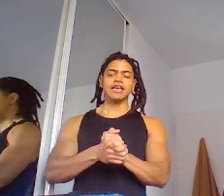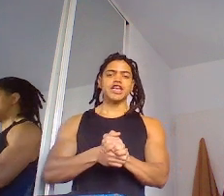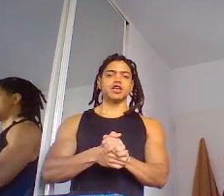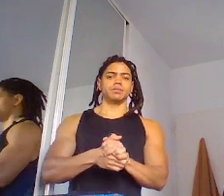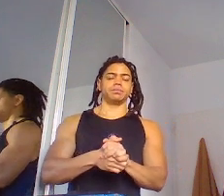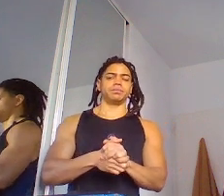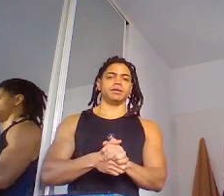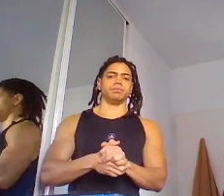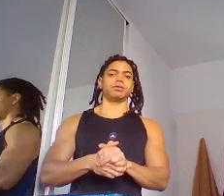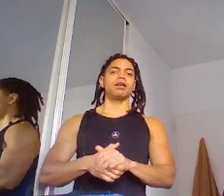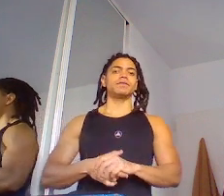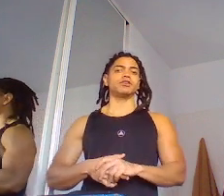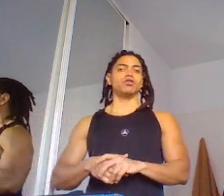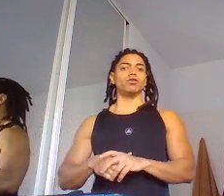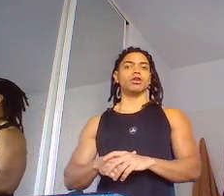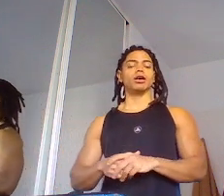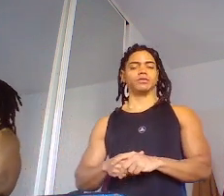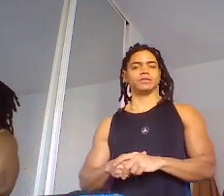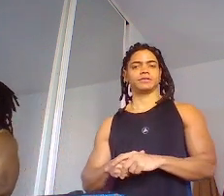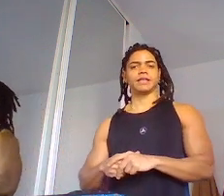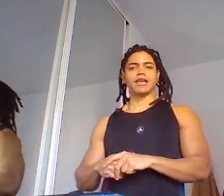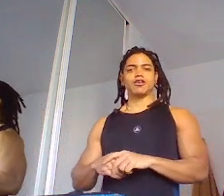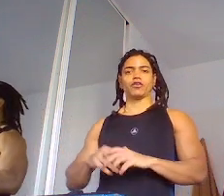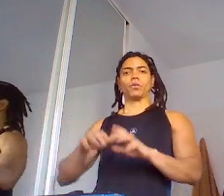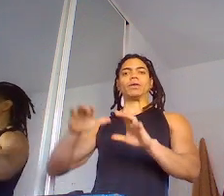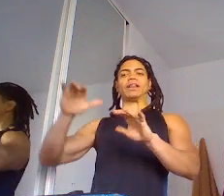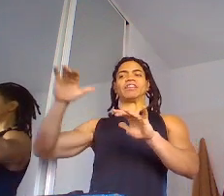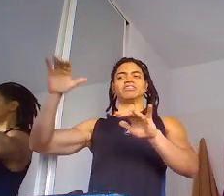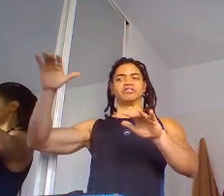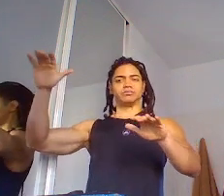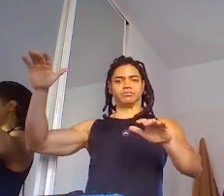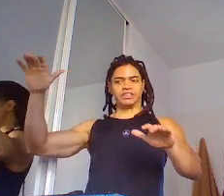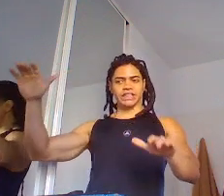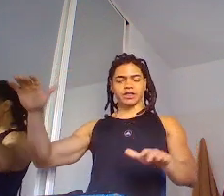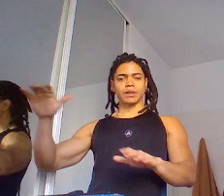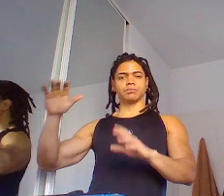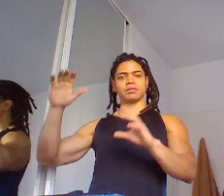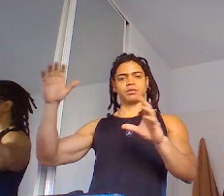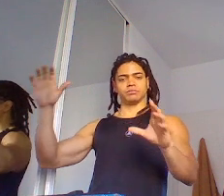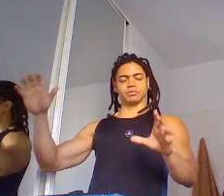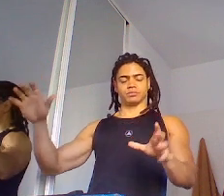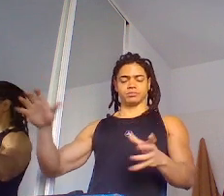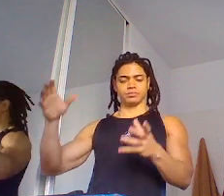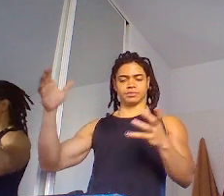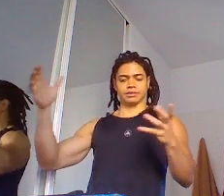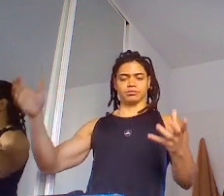the profit or losses. So this is generally